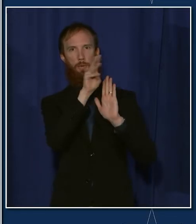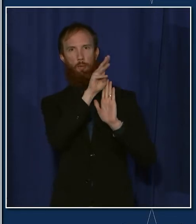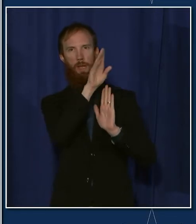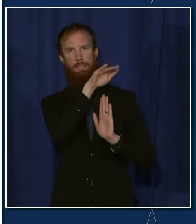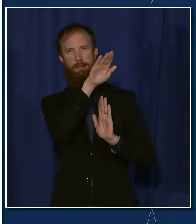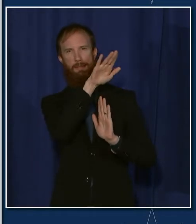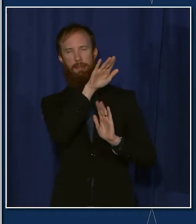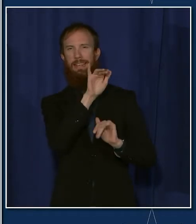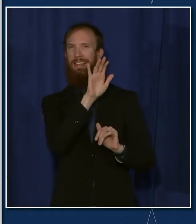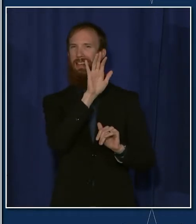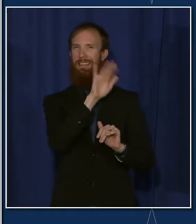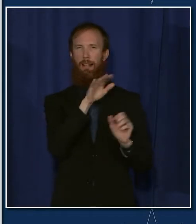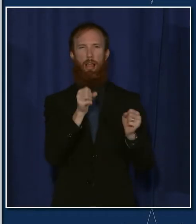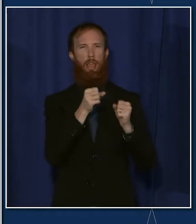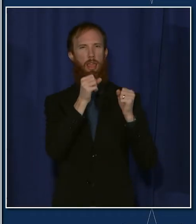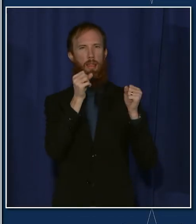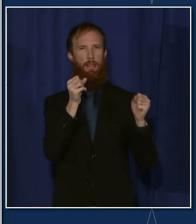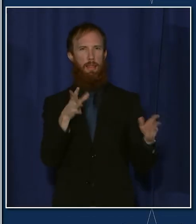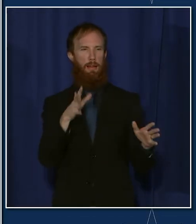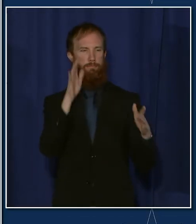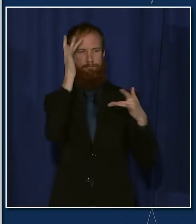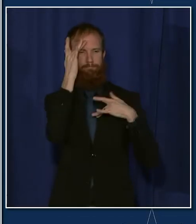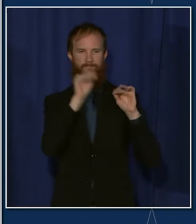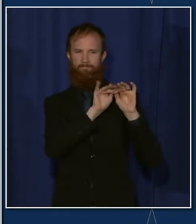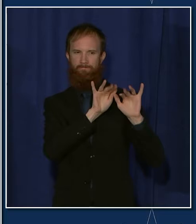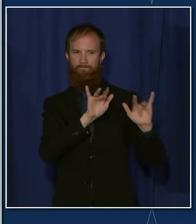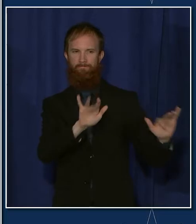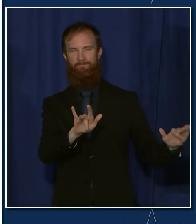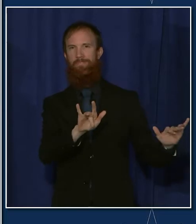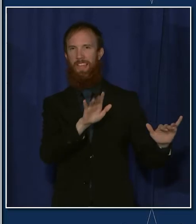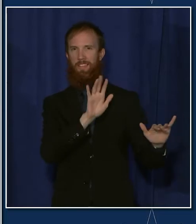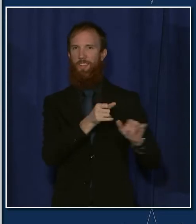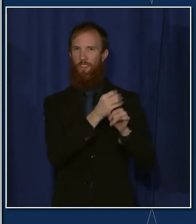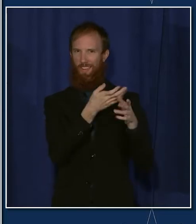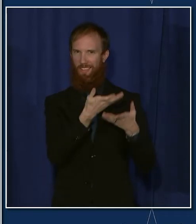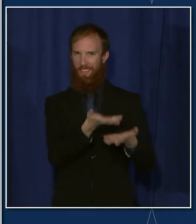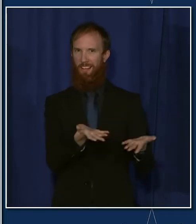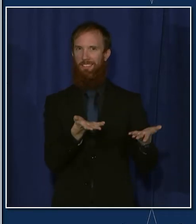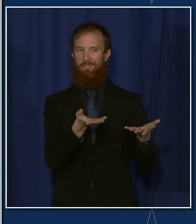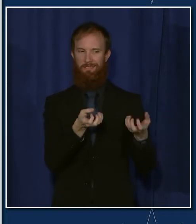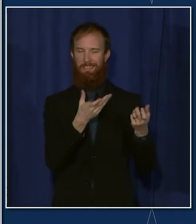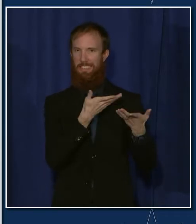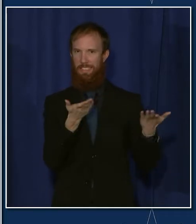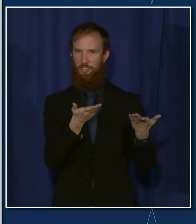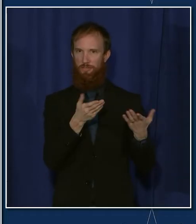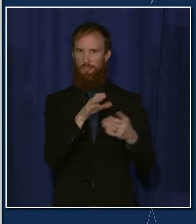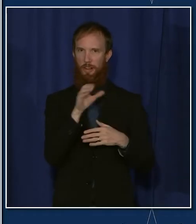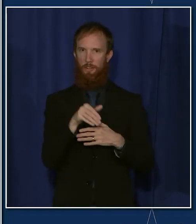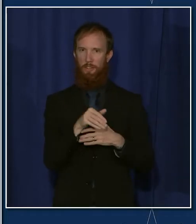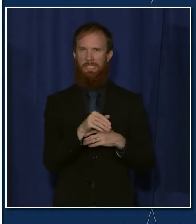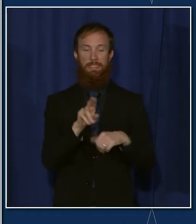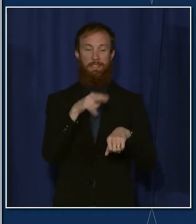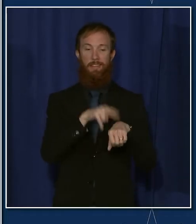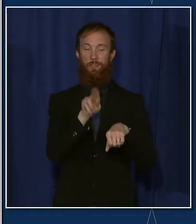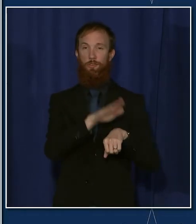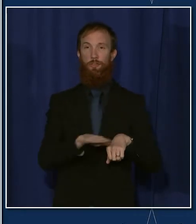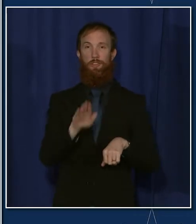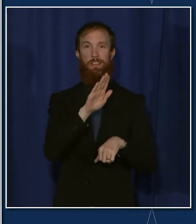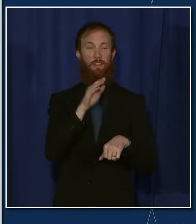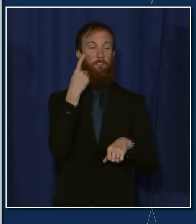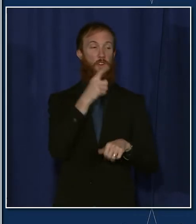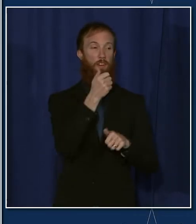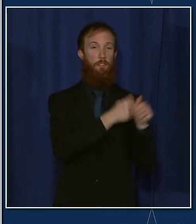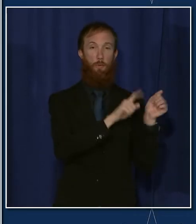lot of the COVID outbreak right now in Chicago. The national average is 26 COVID cases per